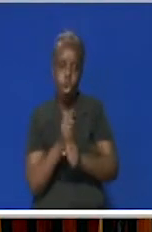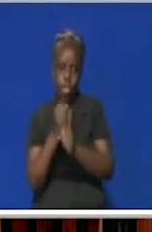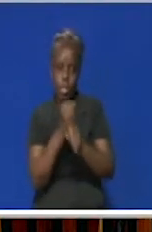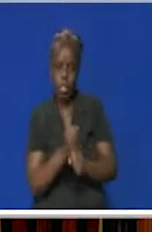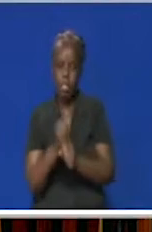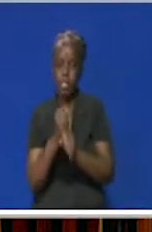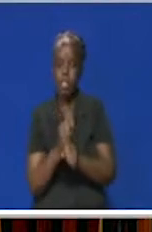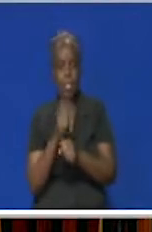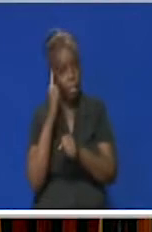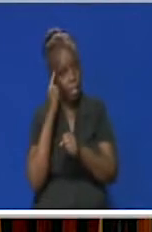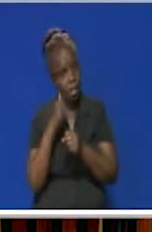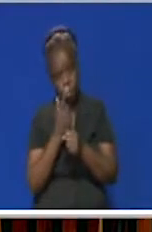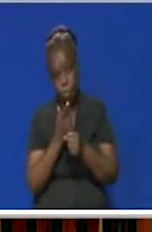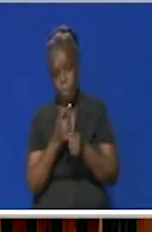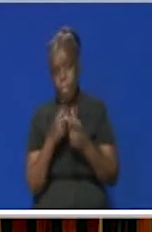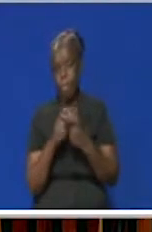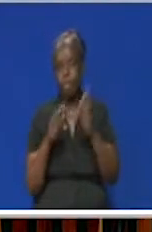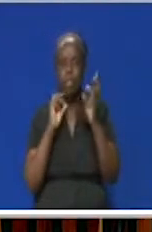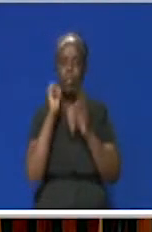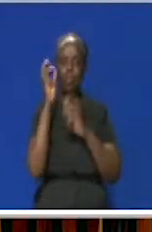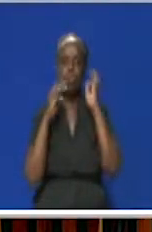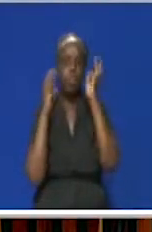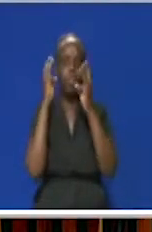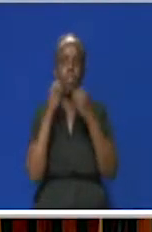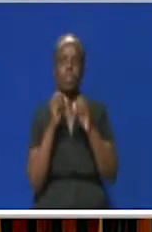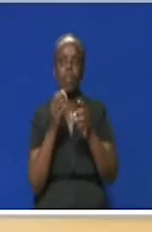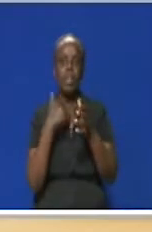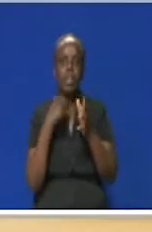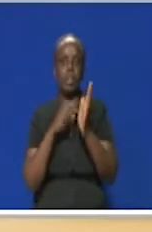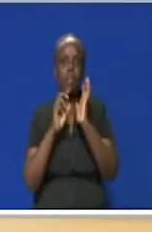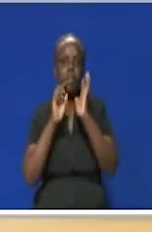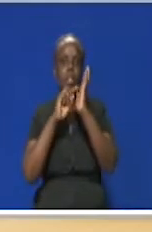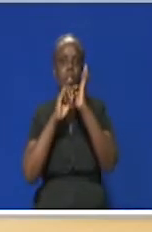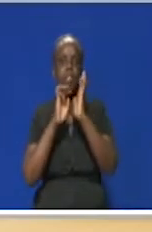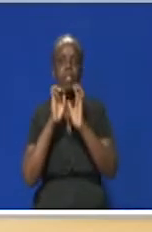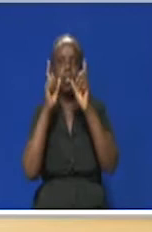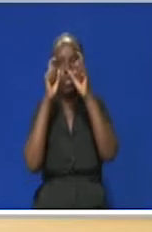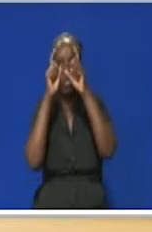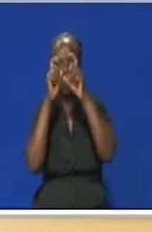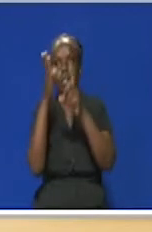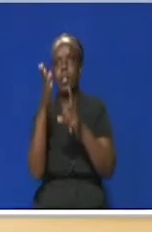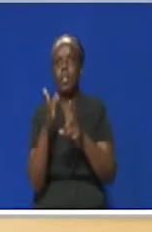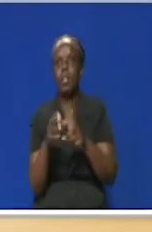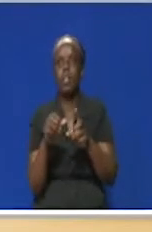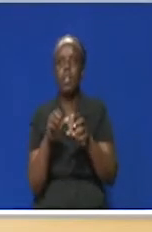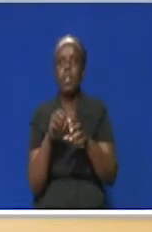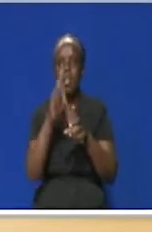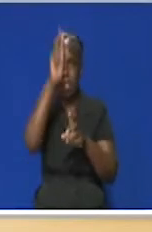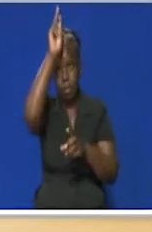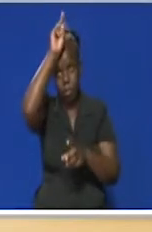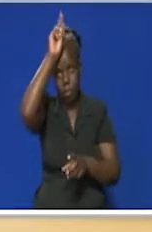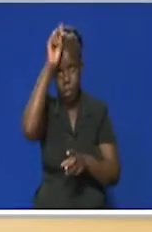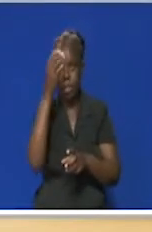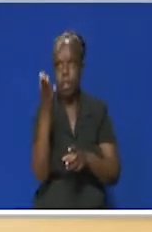so. But no worries. We have the cattle there, as you can see. We have the goats.